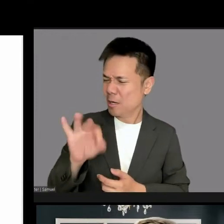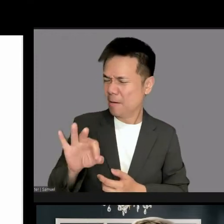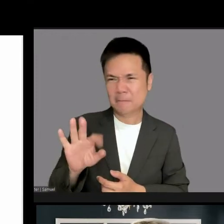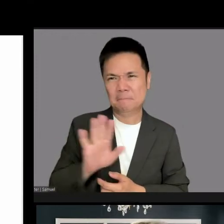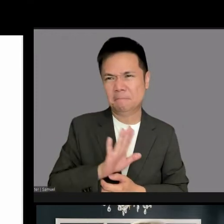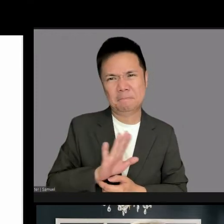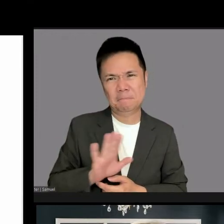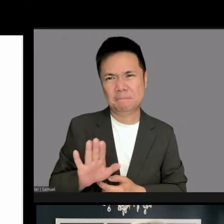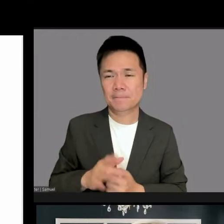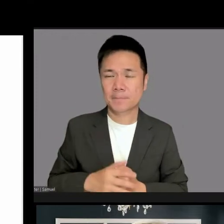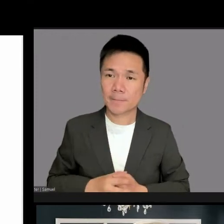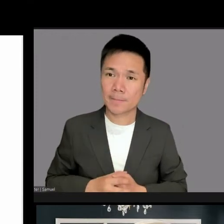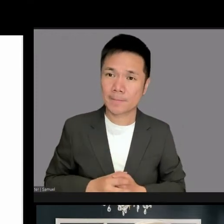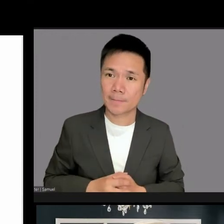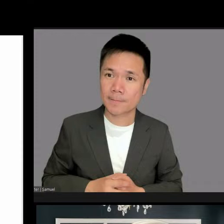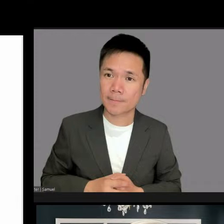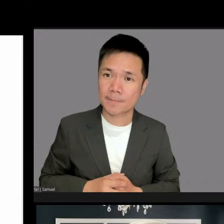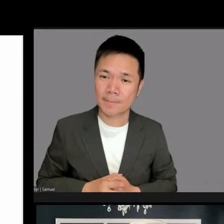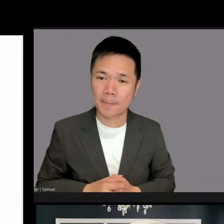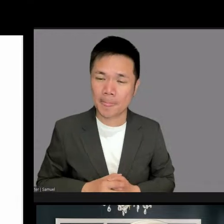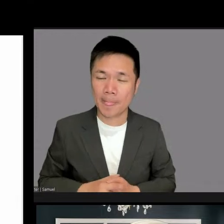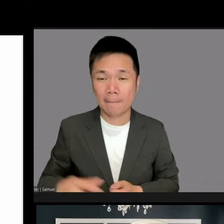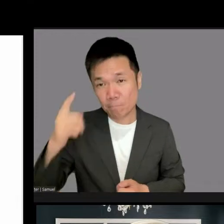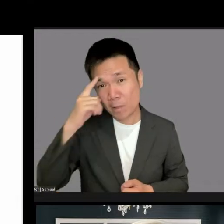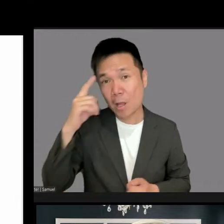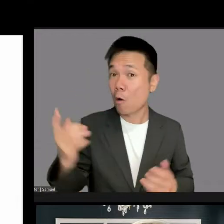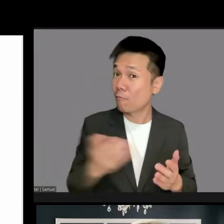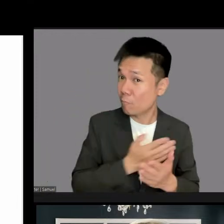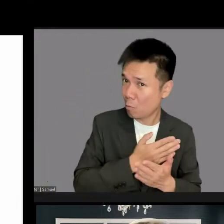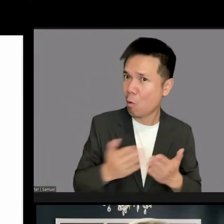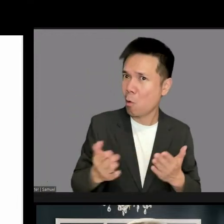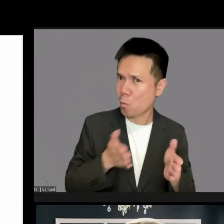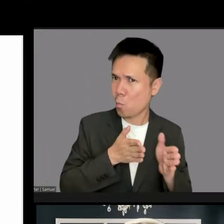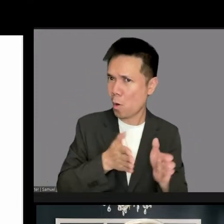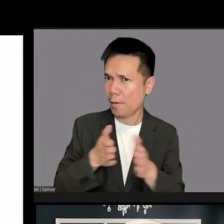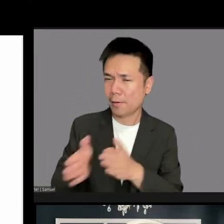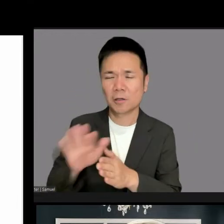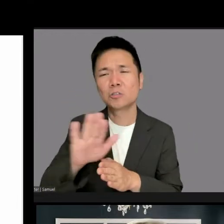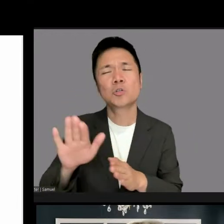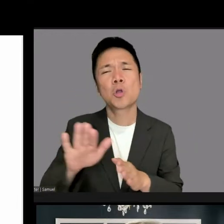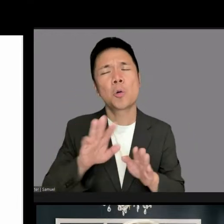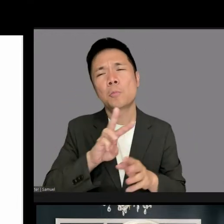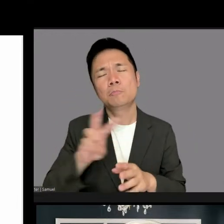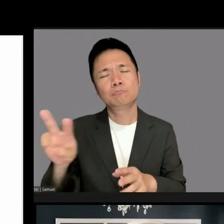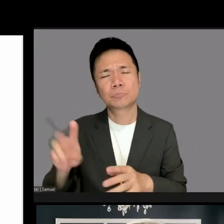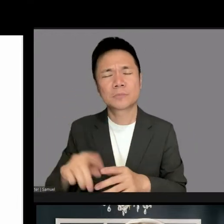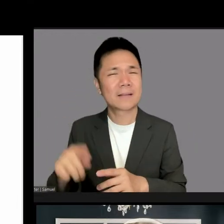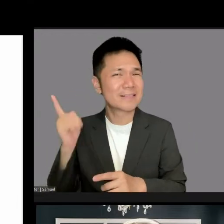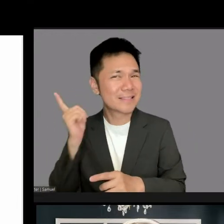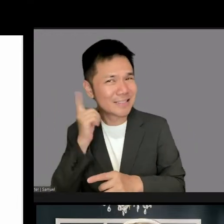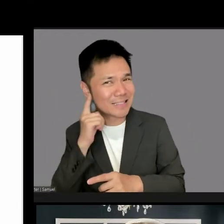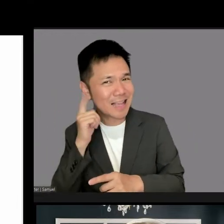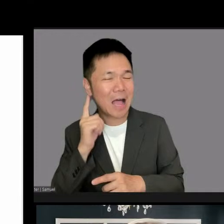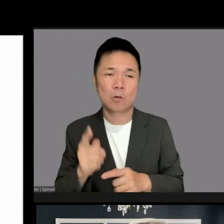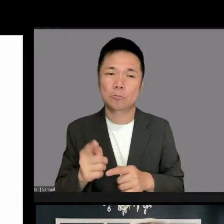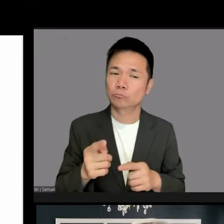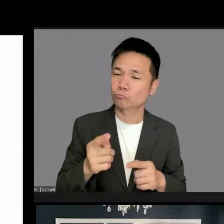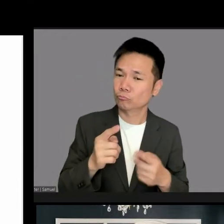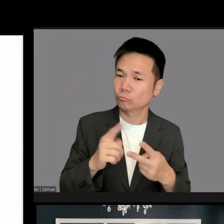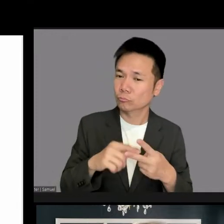from. So we think of all these different elements that you can have on a website. You can have sound and you can have movement and you can